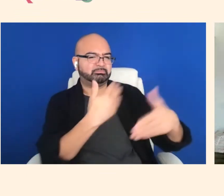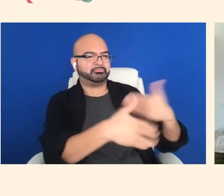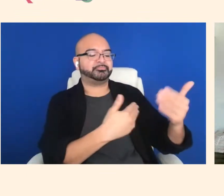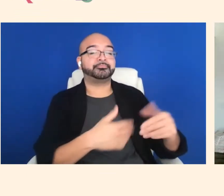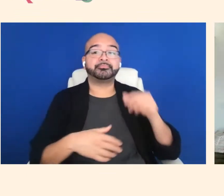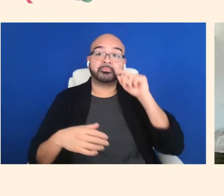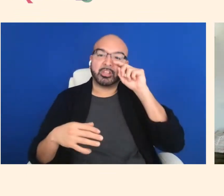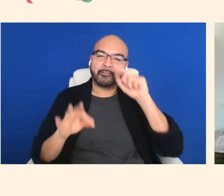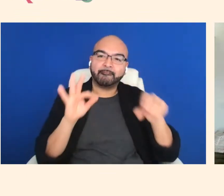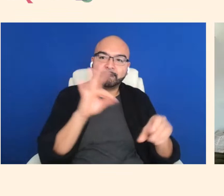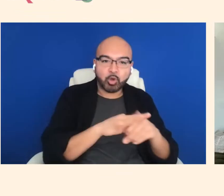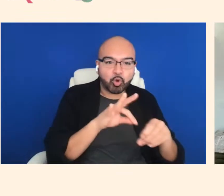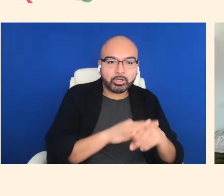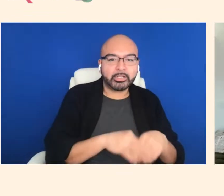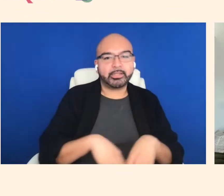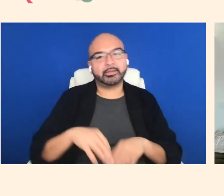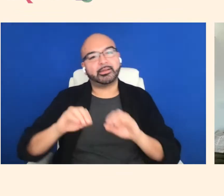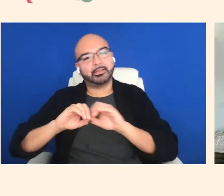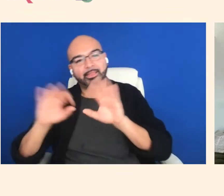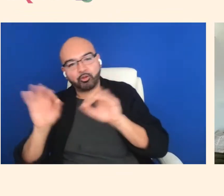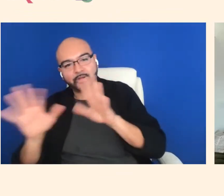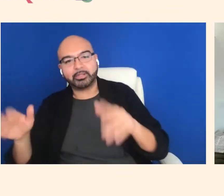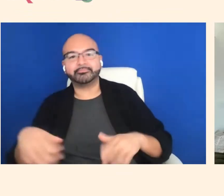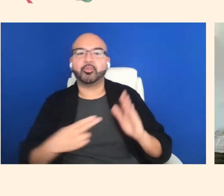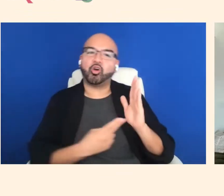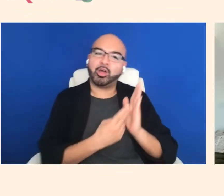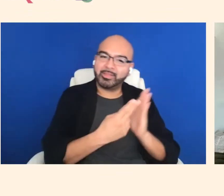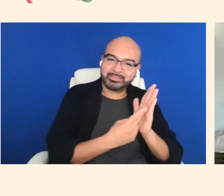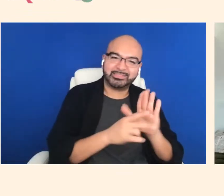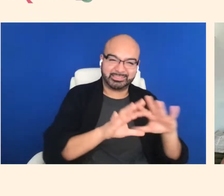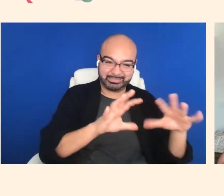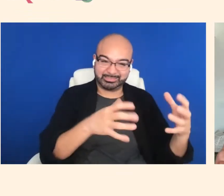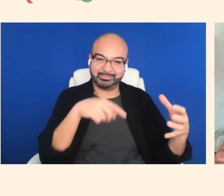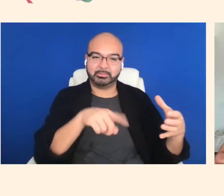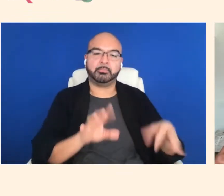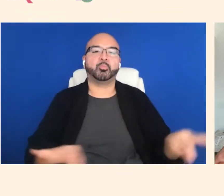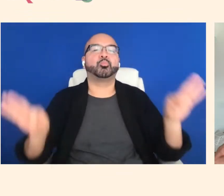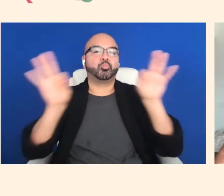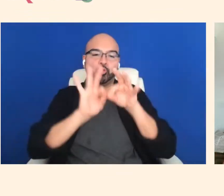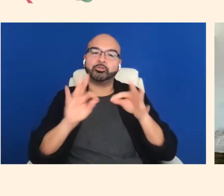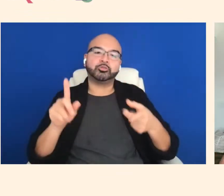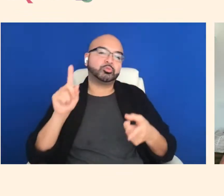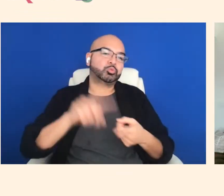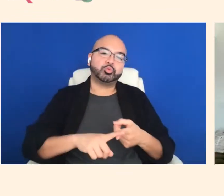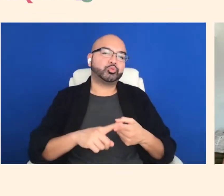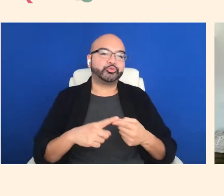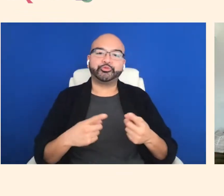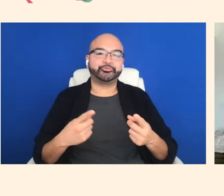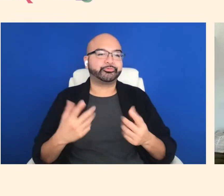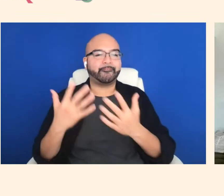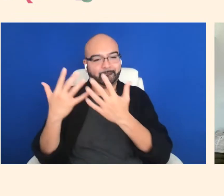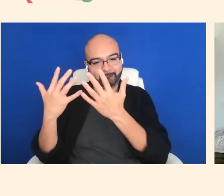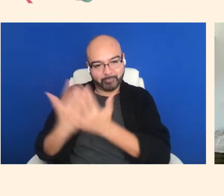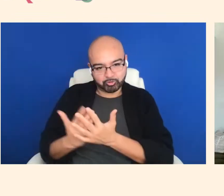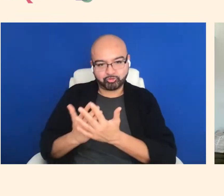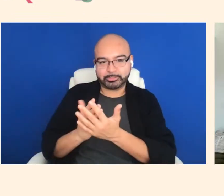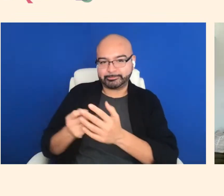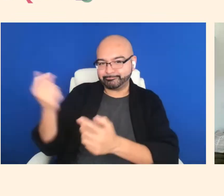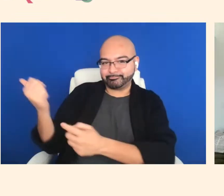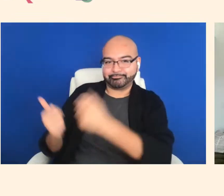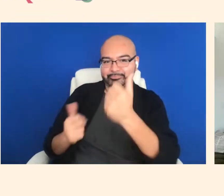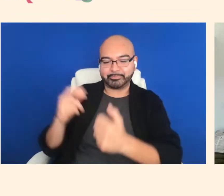clarity and the authenticity is critical to filtering through the folks who can show